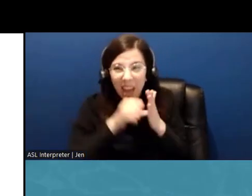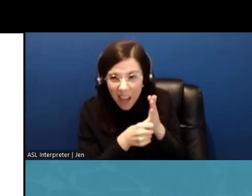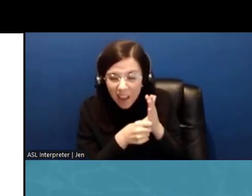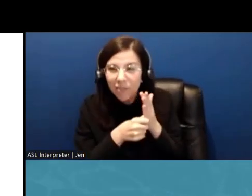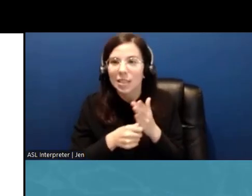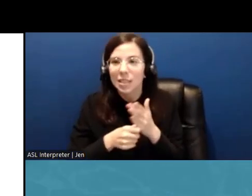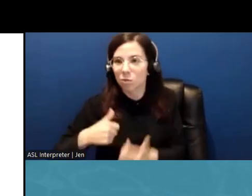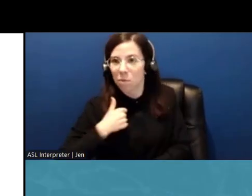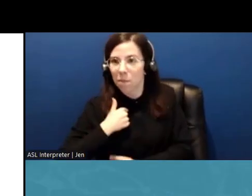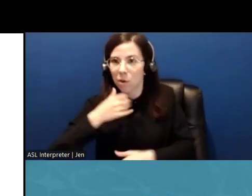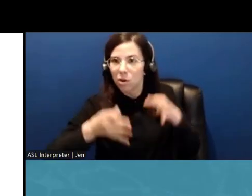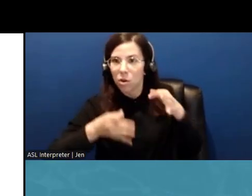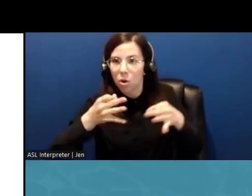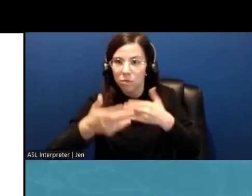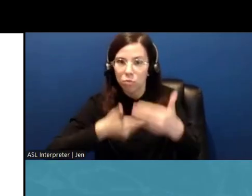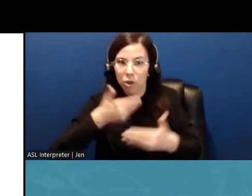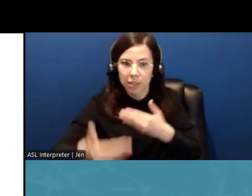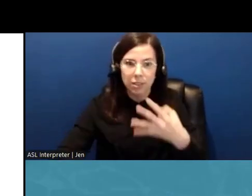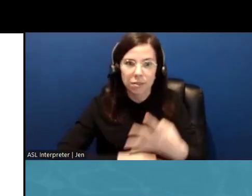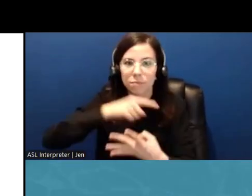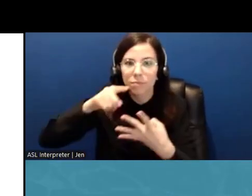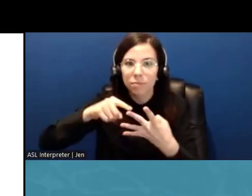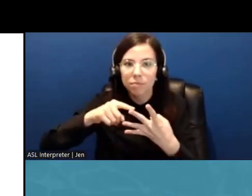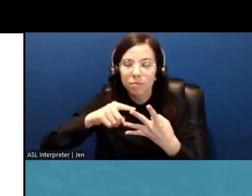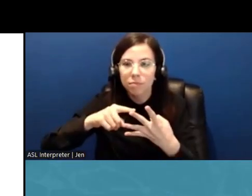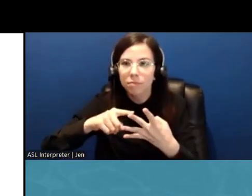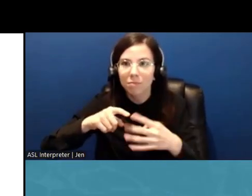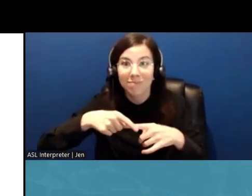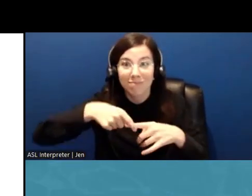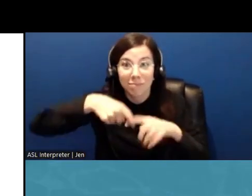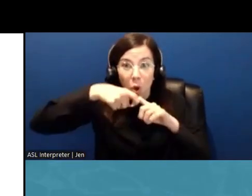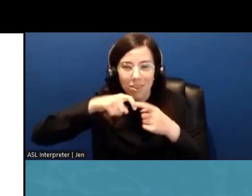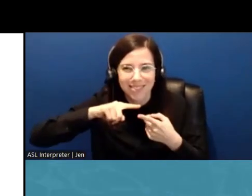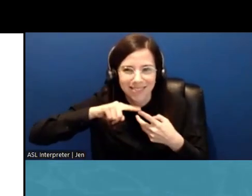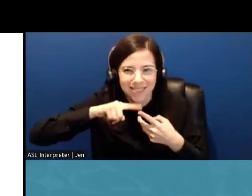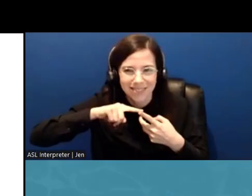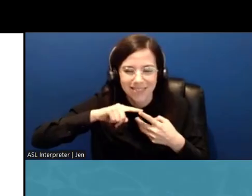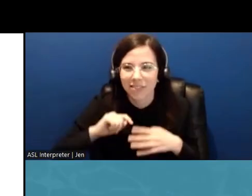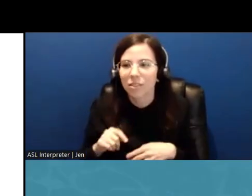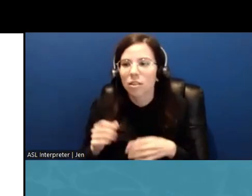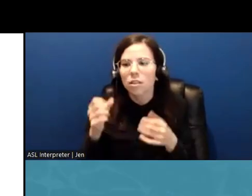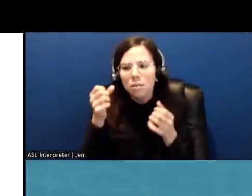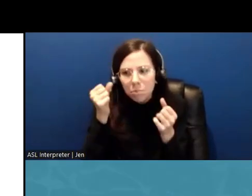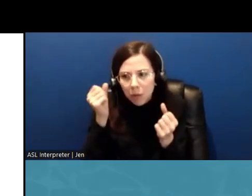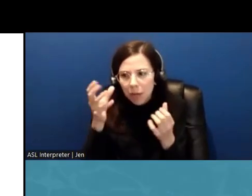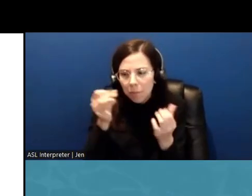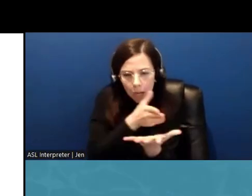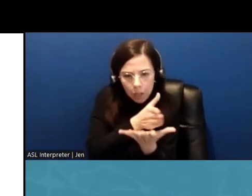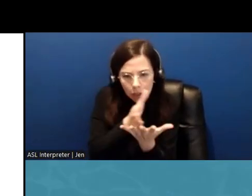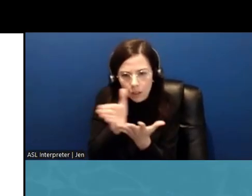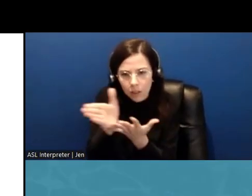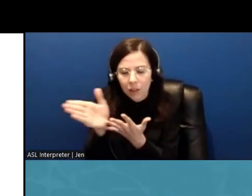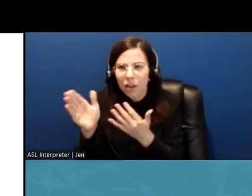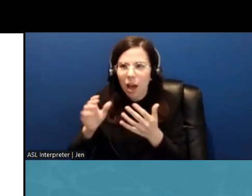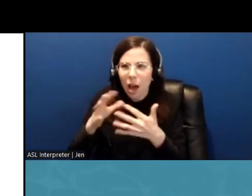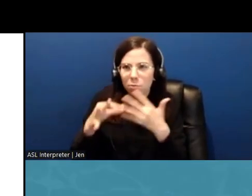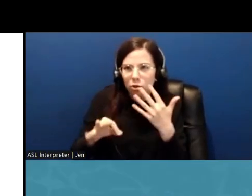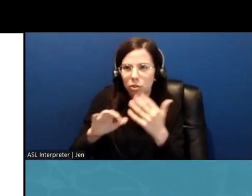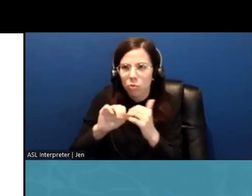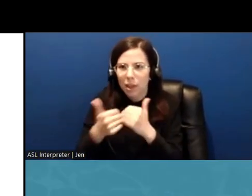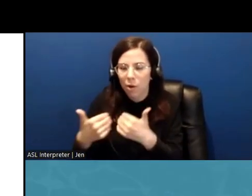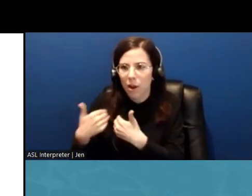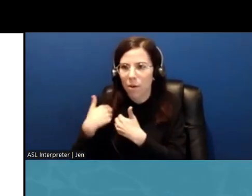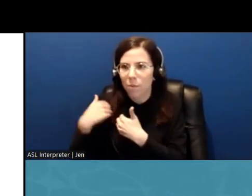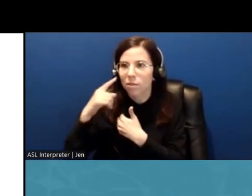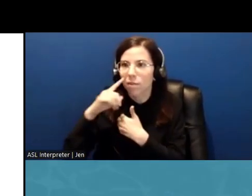court-martial process. I want to just pause on that. There are a lot of avenues of accountability for